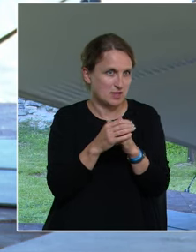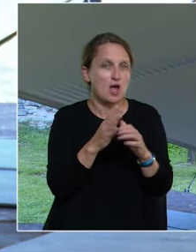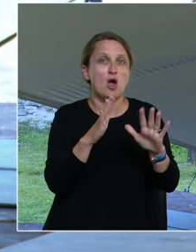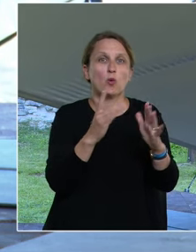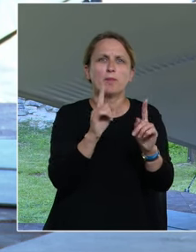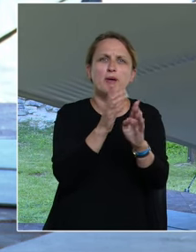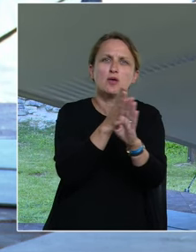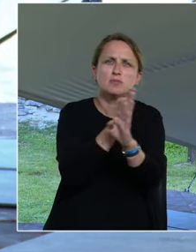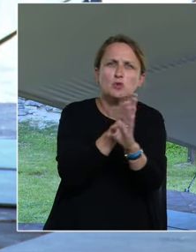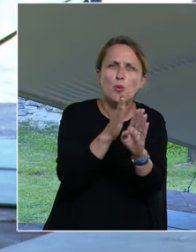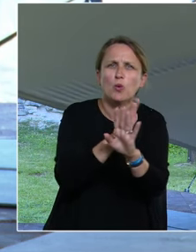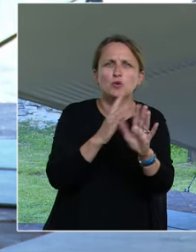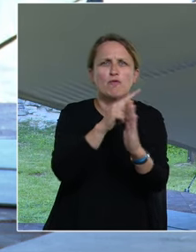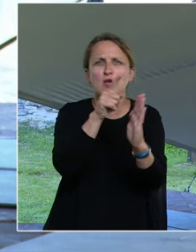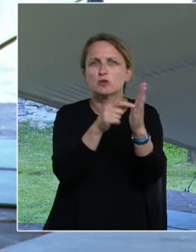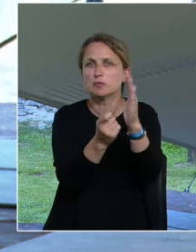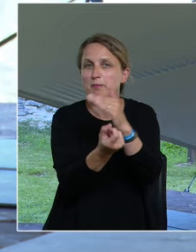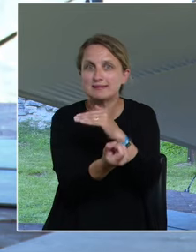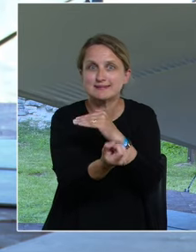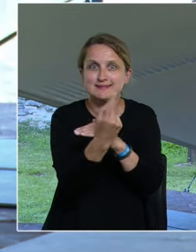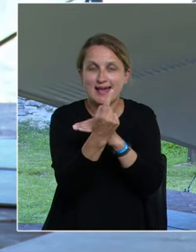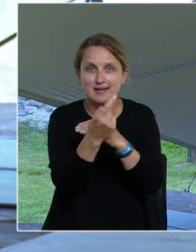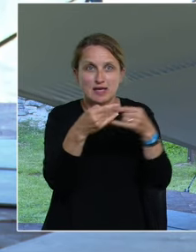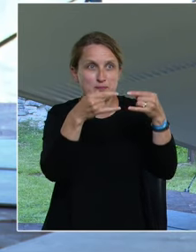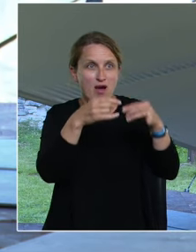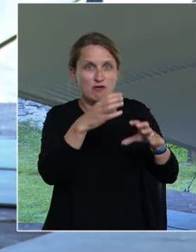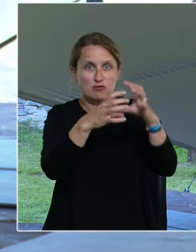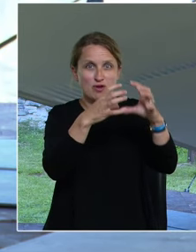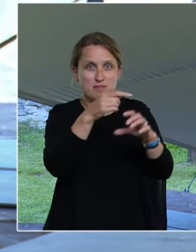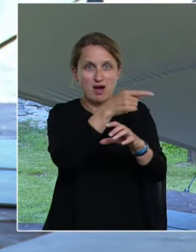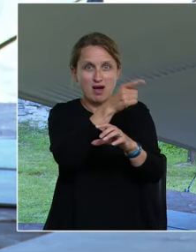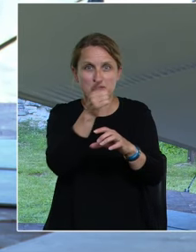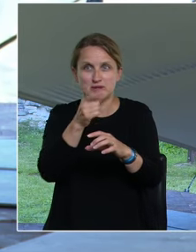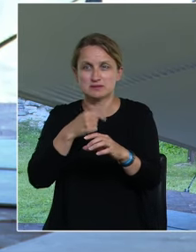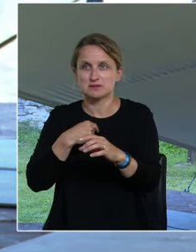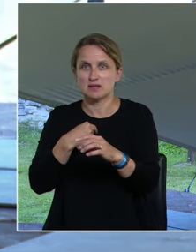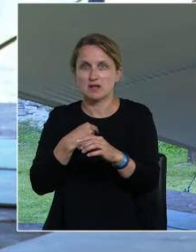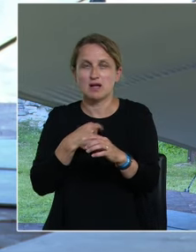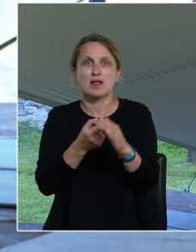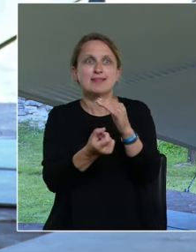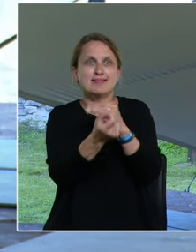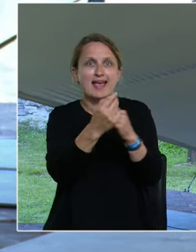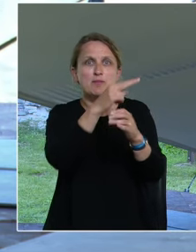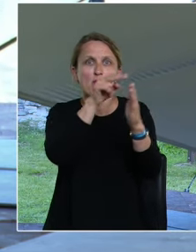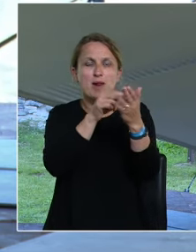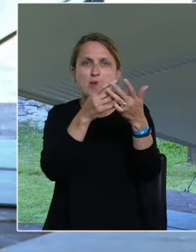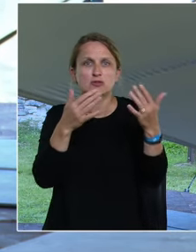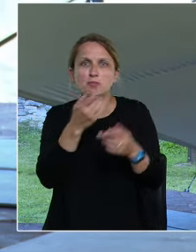happened. Unfortunately, that happened that we never thought about when arranging our gallery, because we cater to a